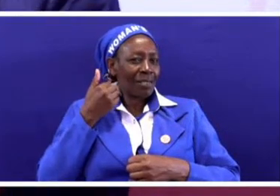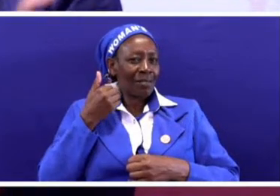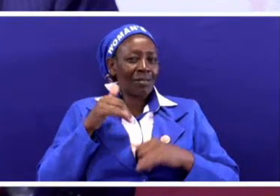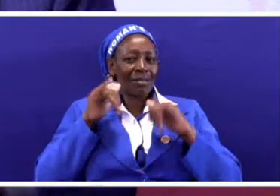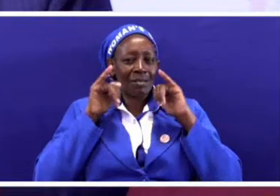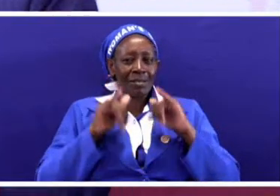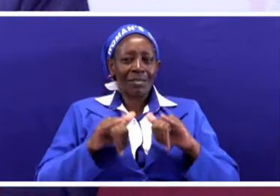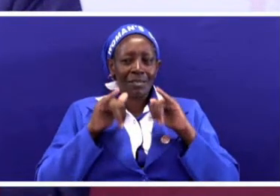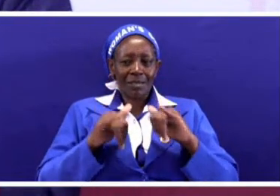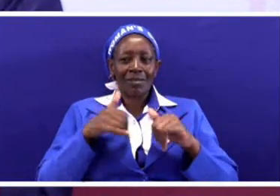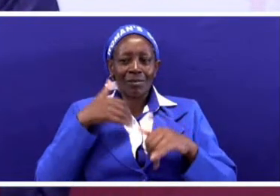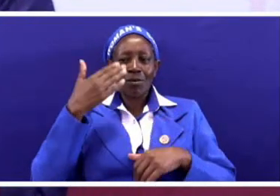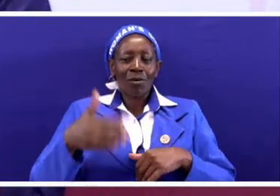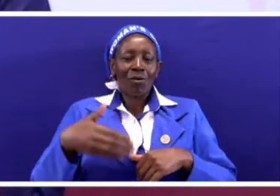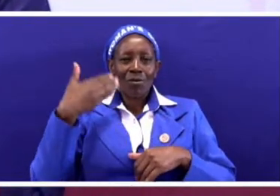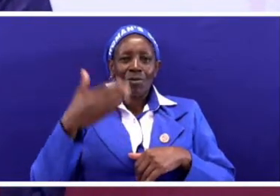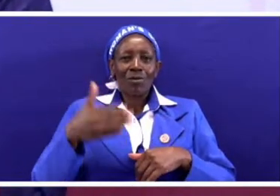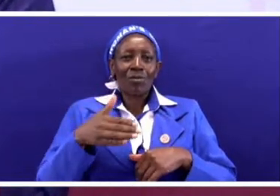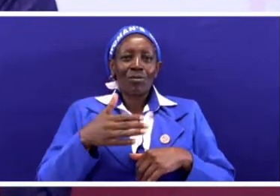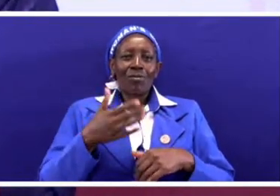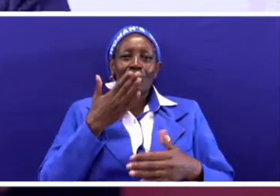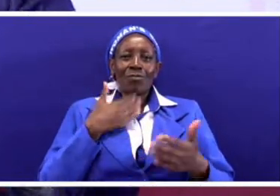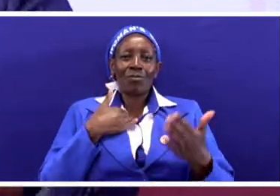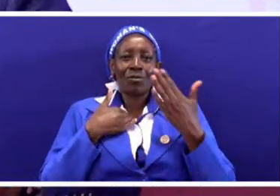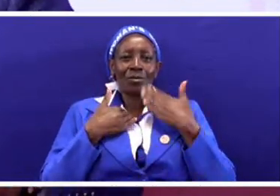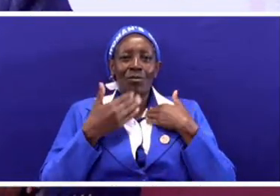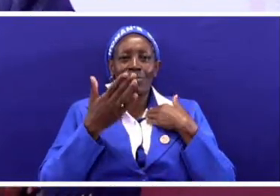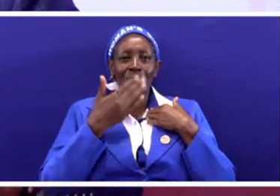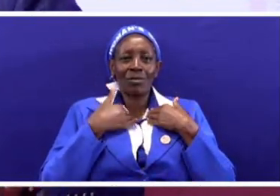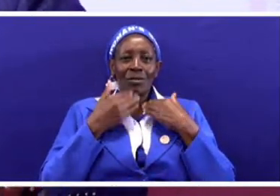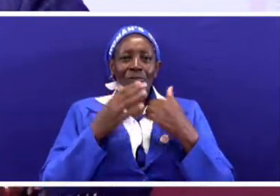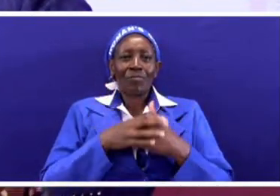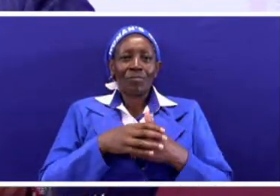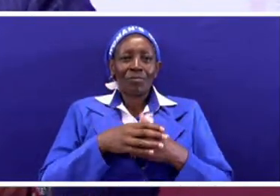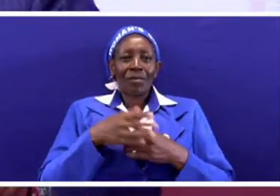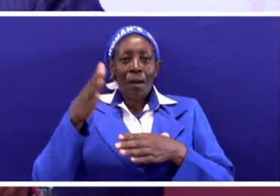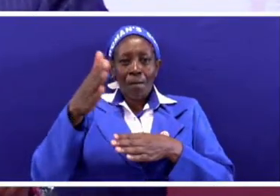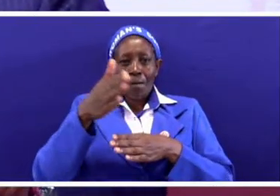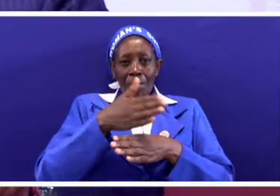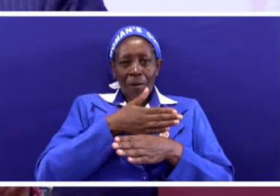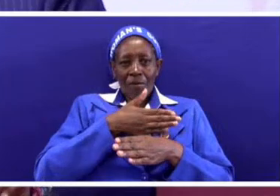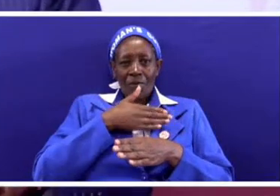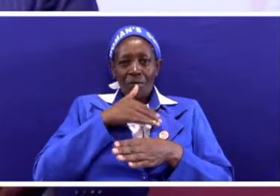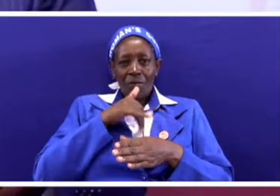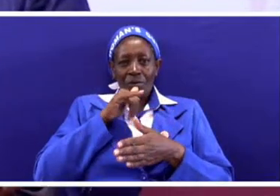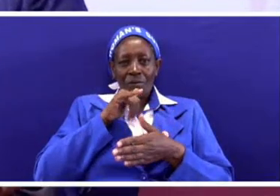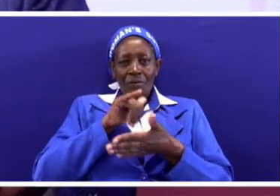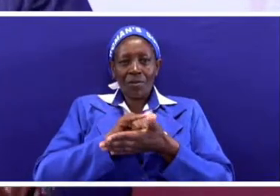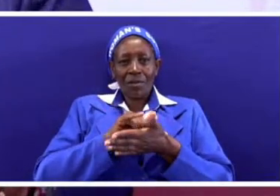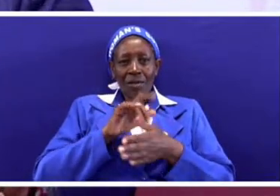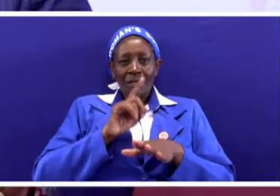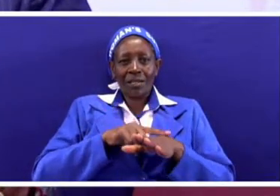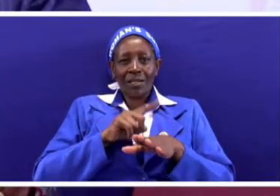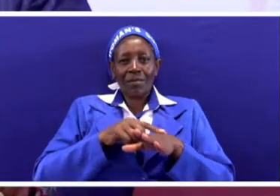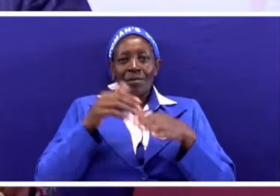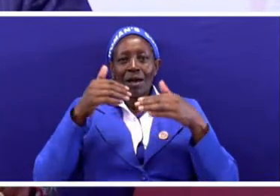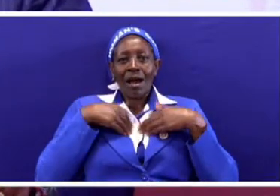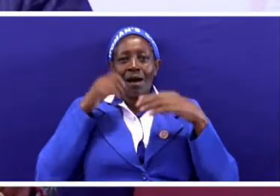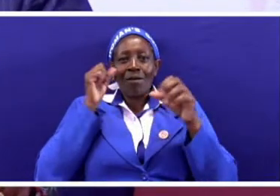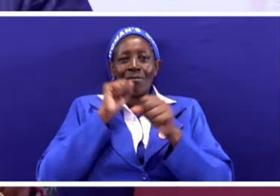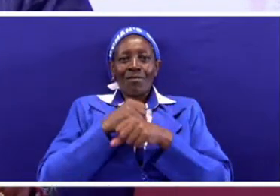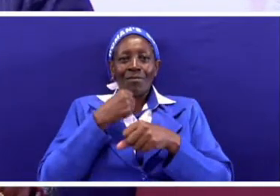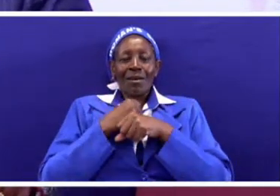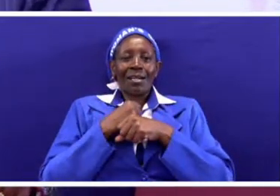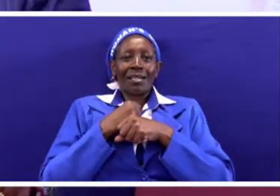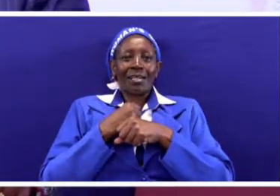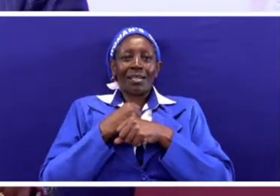have always been longing for. But before that time, brothers and sisters, we do have work to do.